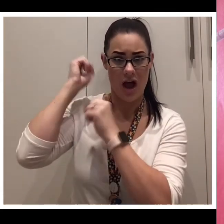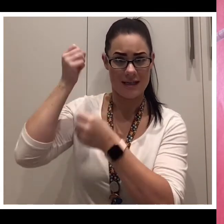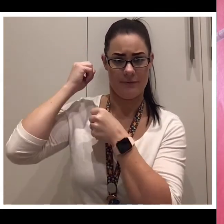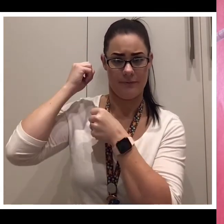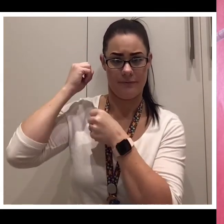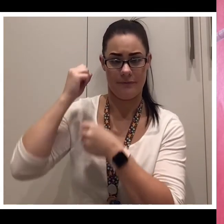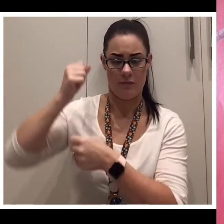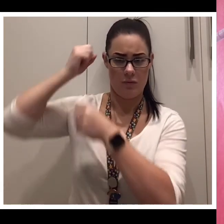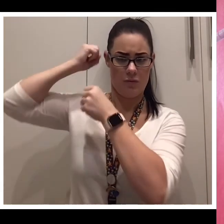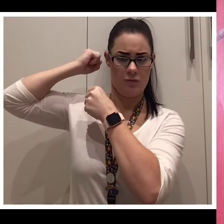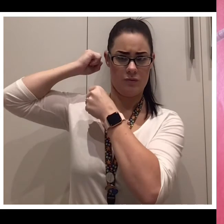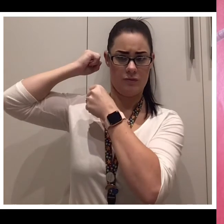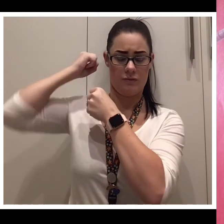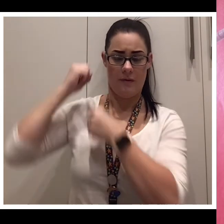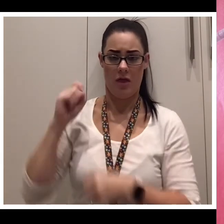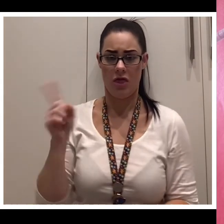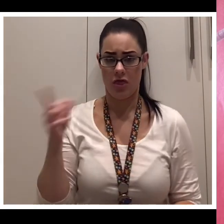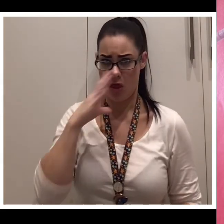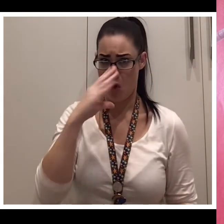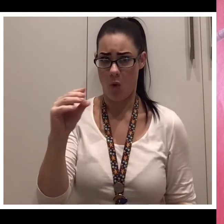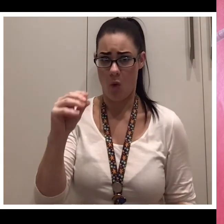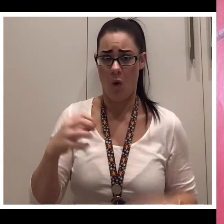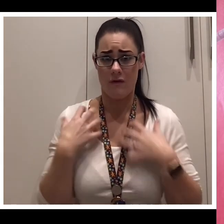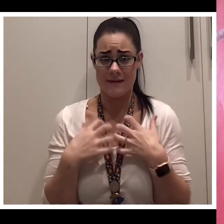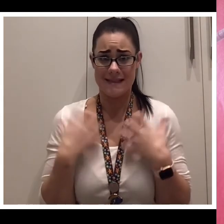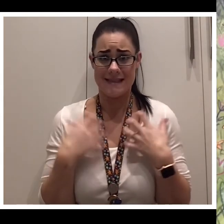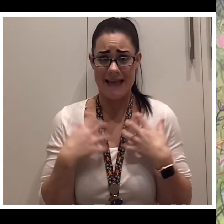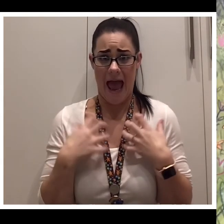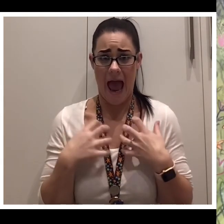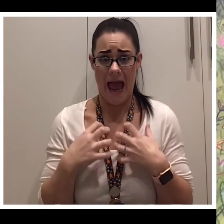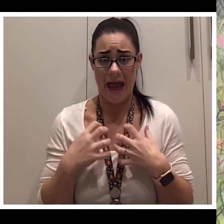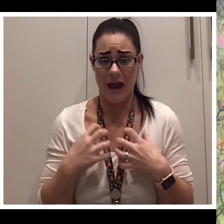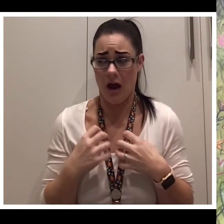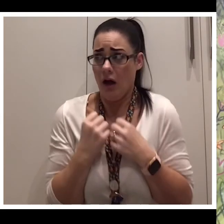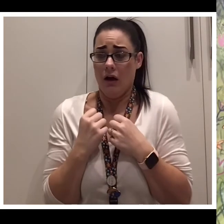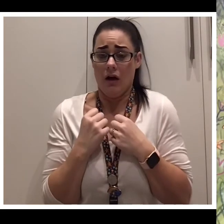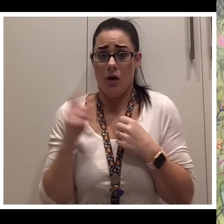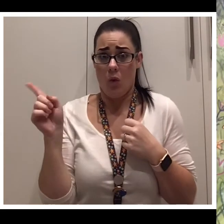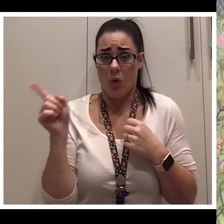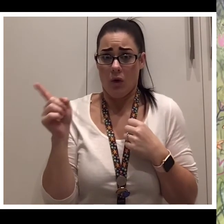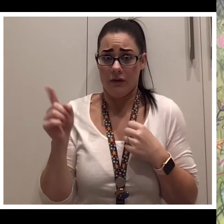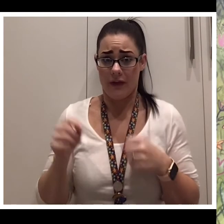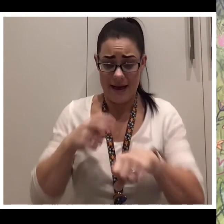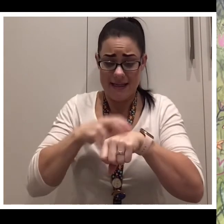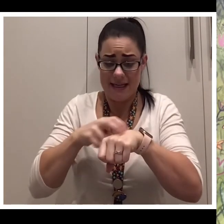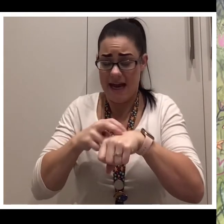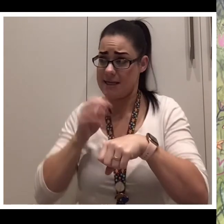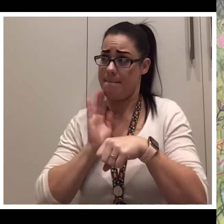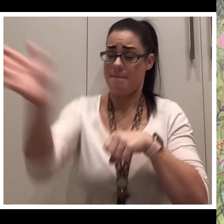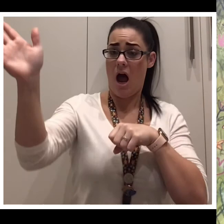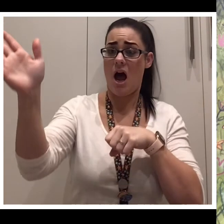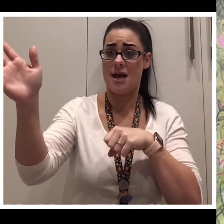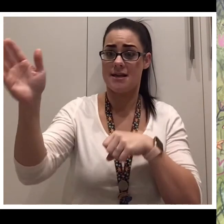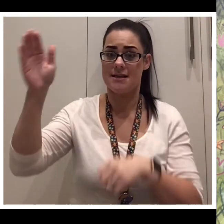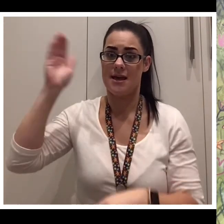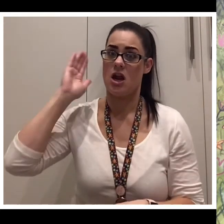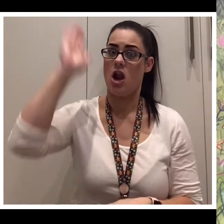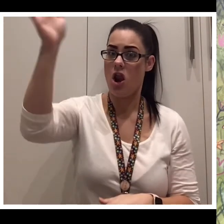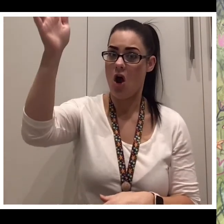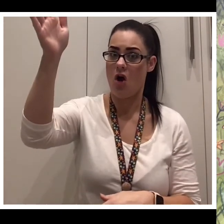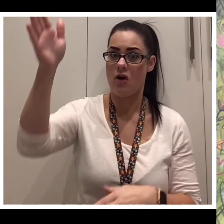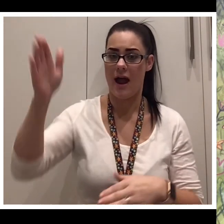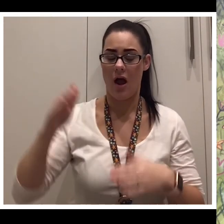his axe. With a howl of fear, the big bad wolf dashed past the